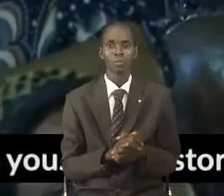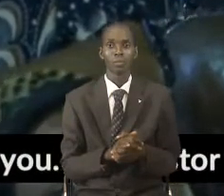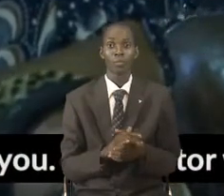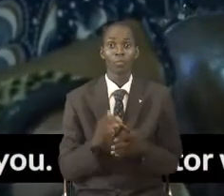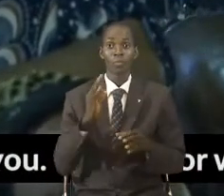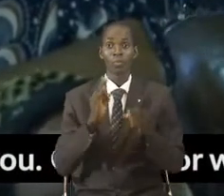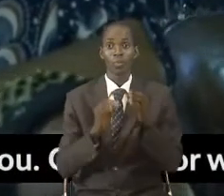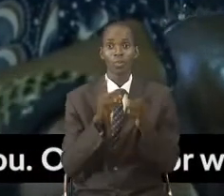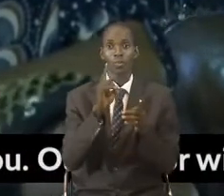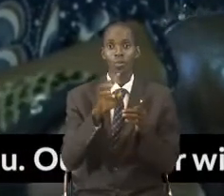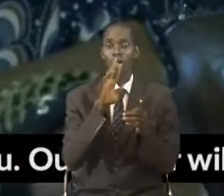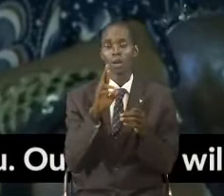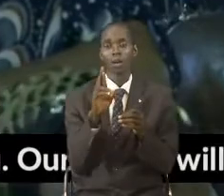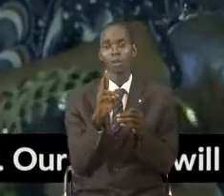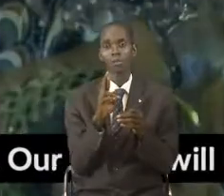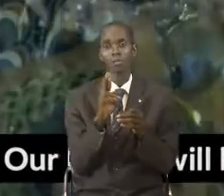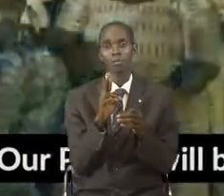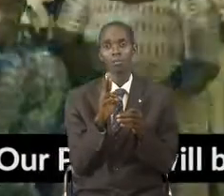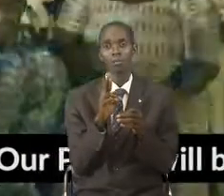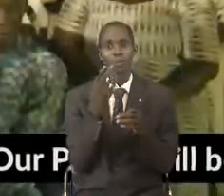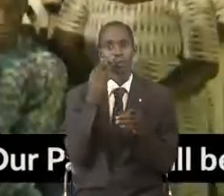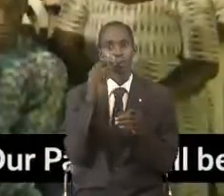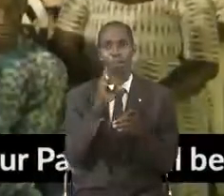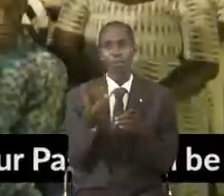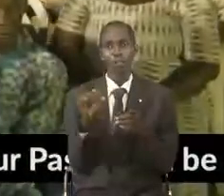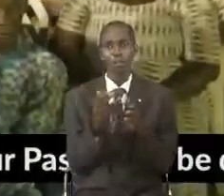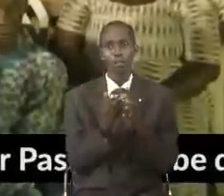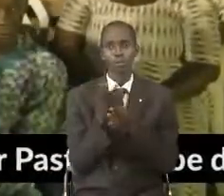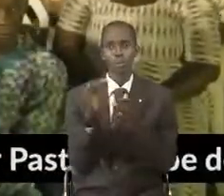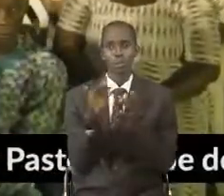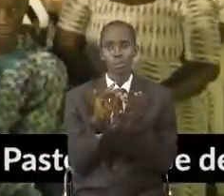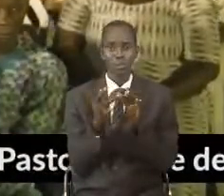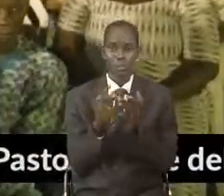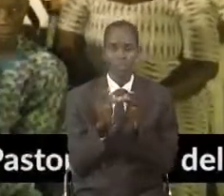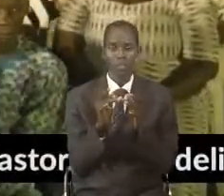If you are following online and you give your life to Christ,